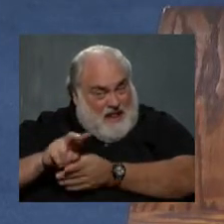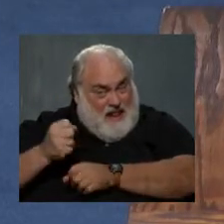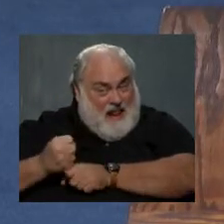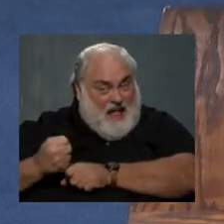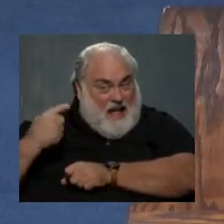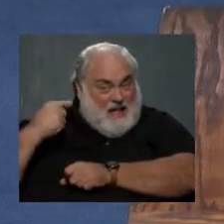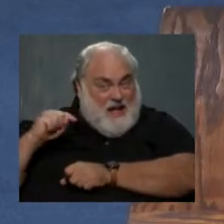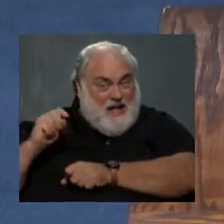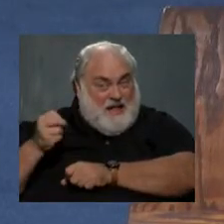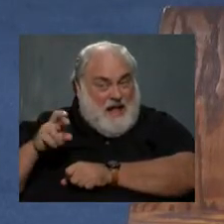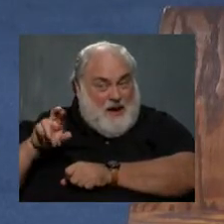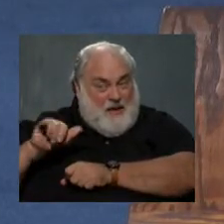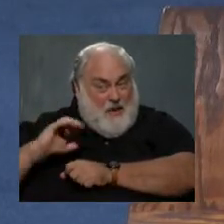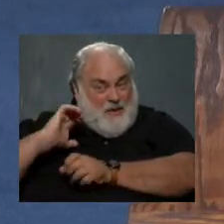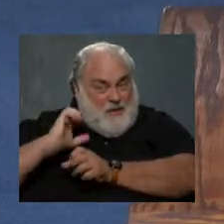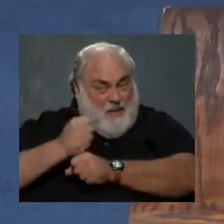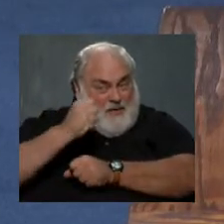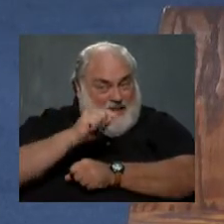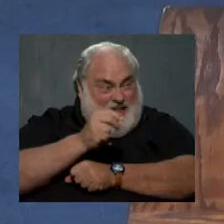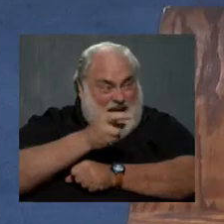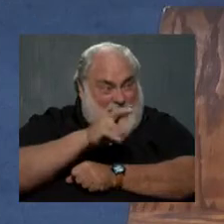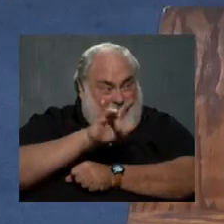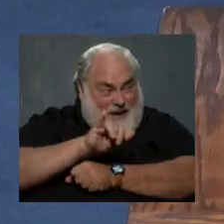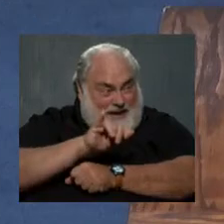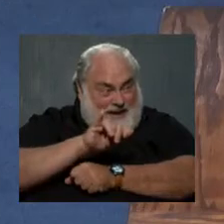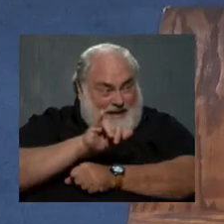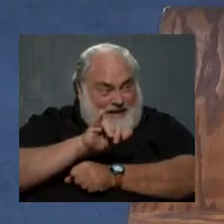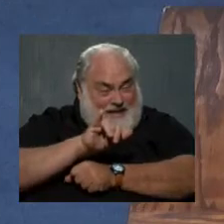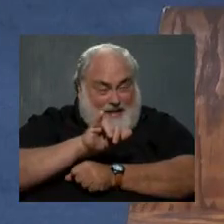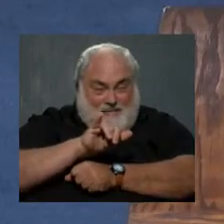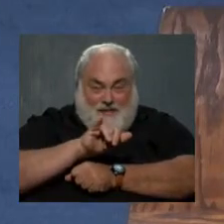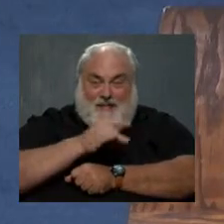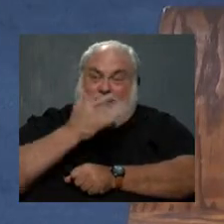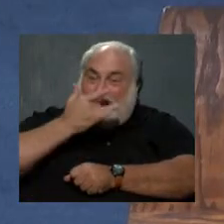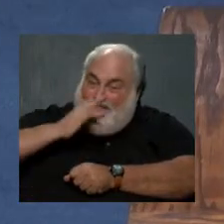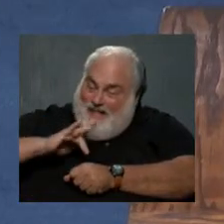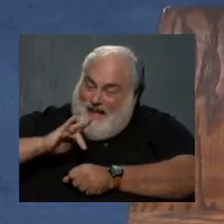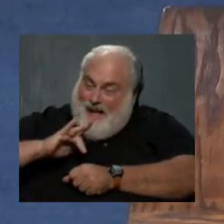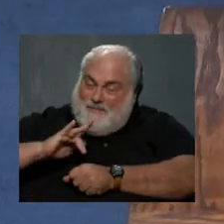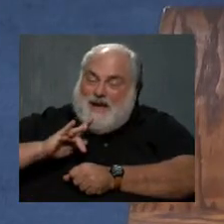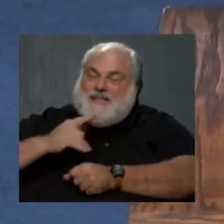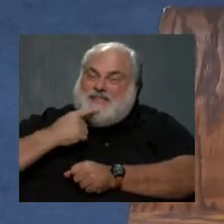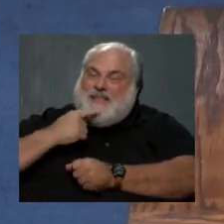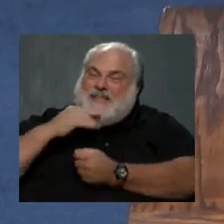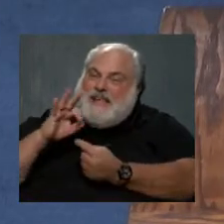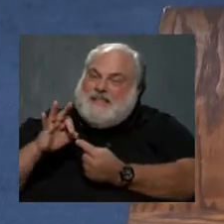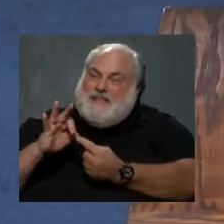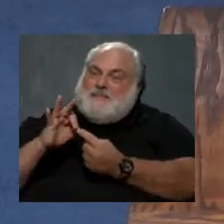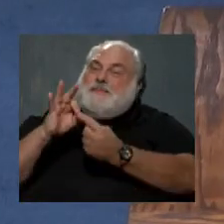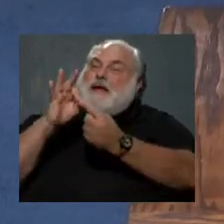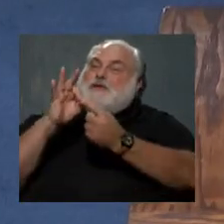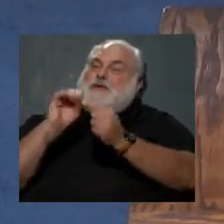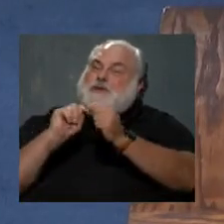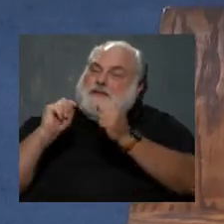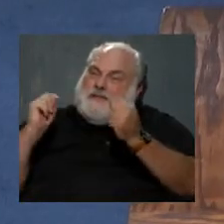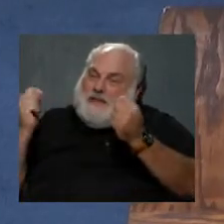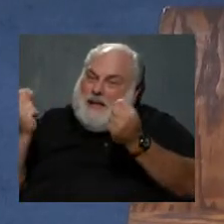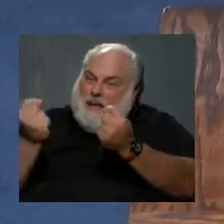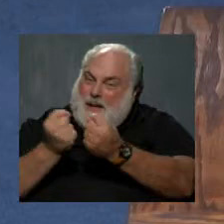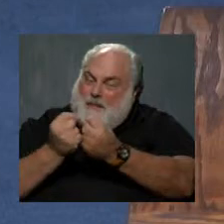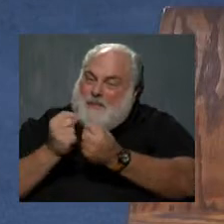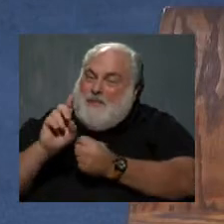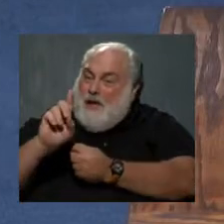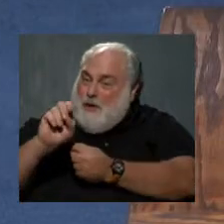we won. Last year at Terry. So it's maybe that's a little bit of luck, but I will have to say this is a special team. They